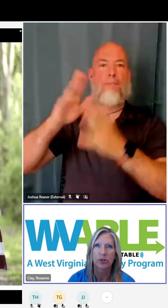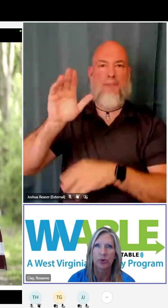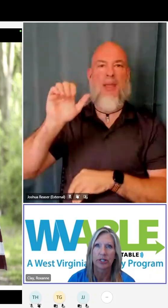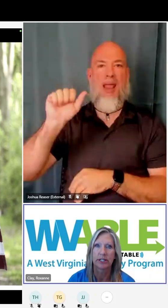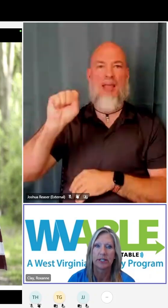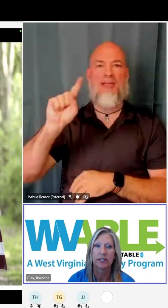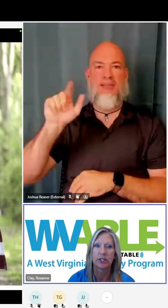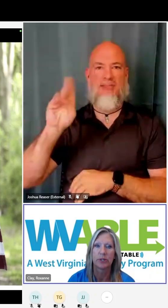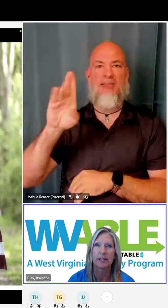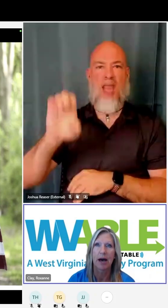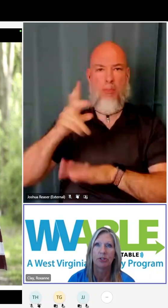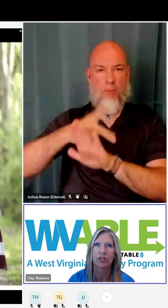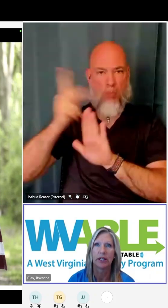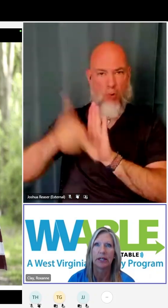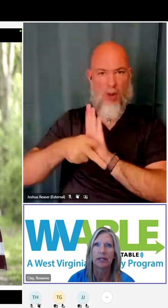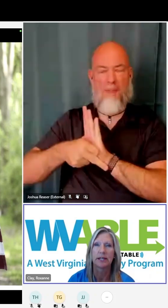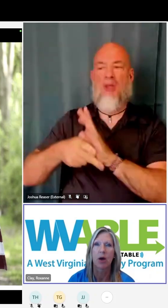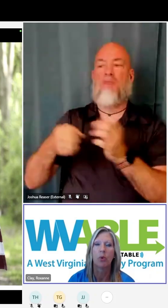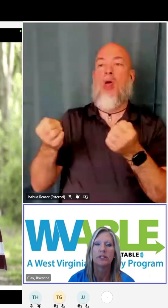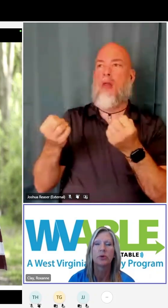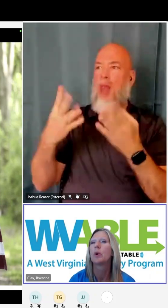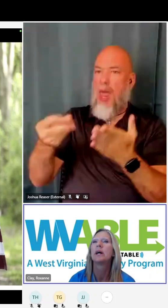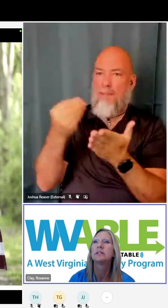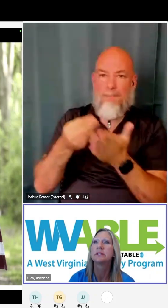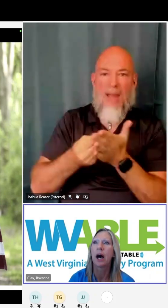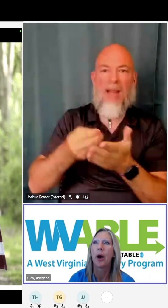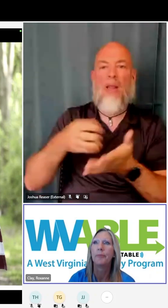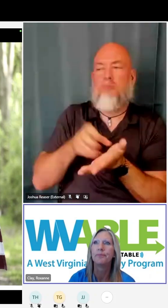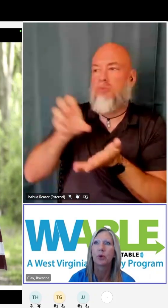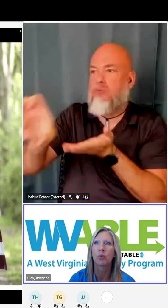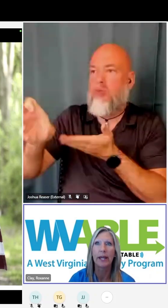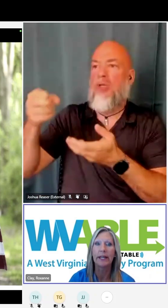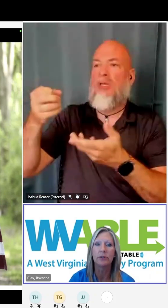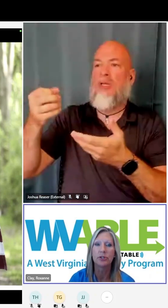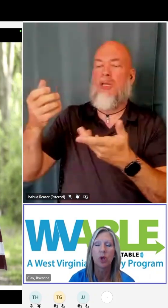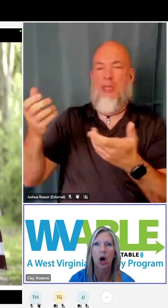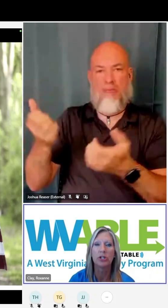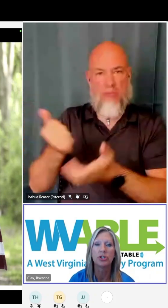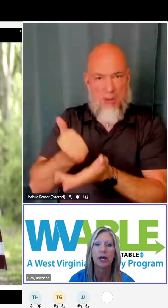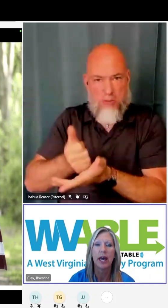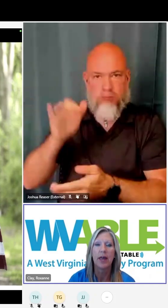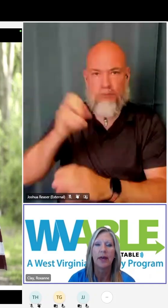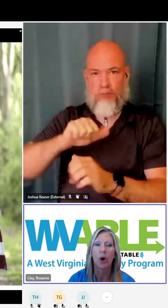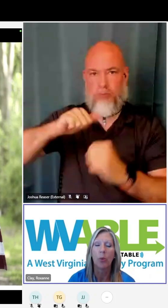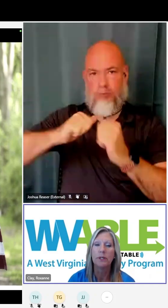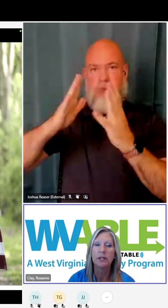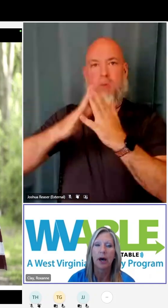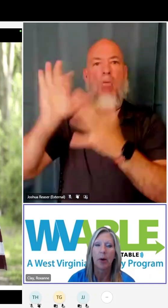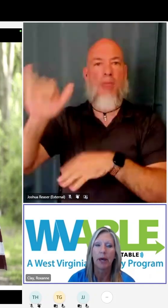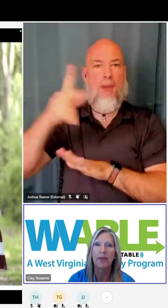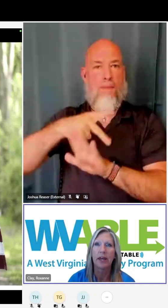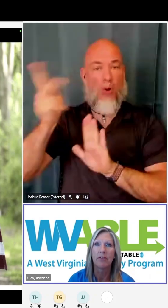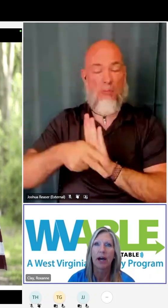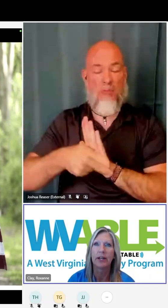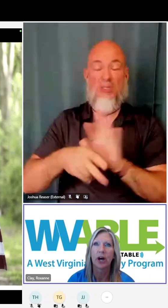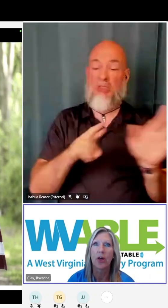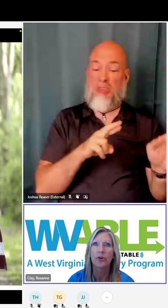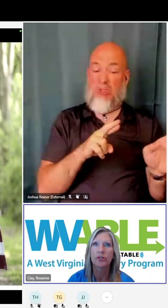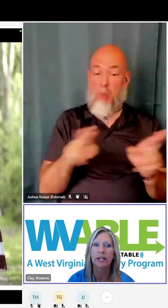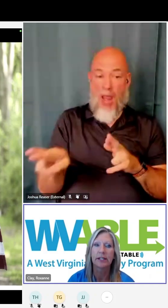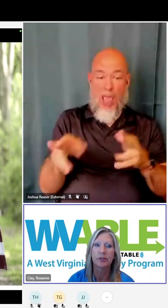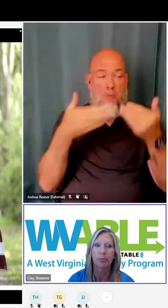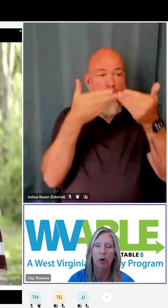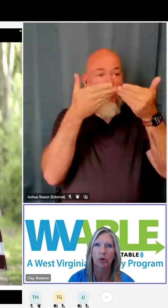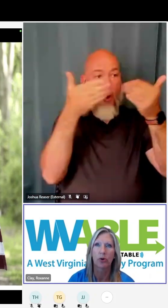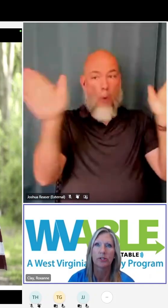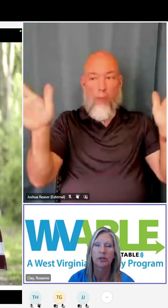of money and resources into establishing it. And once it was ready to launch, they opened it up and they invited